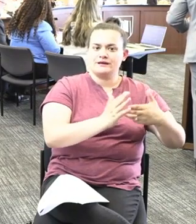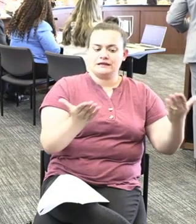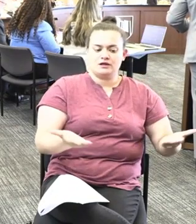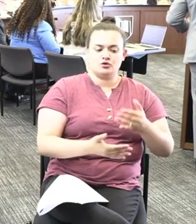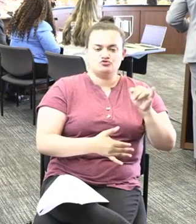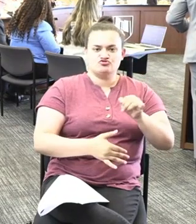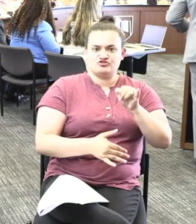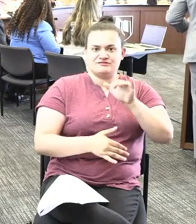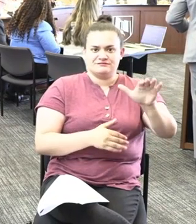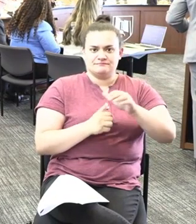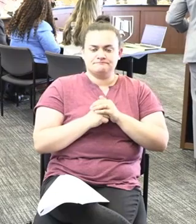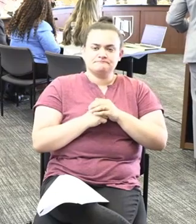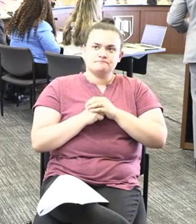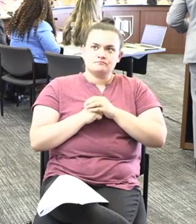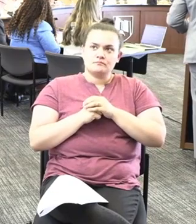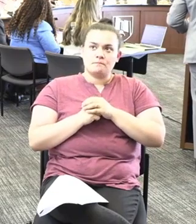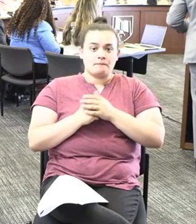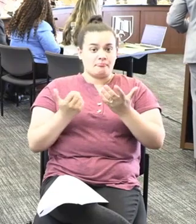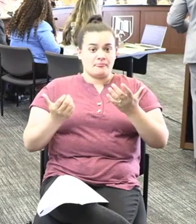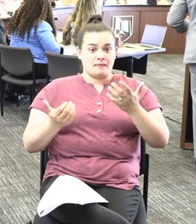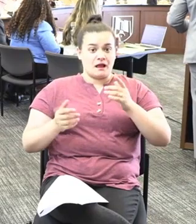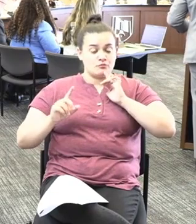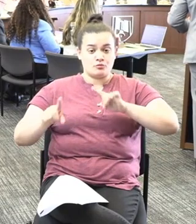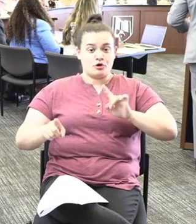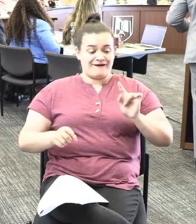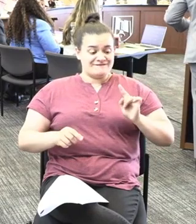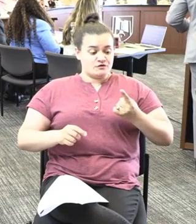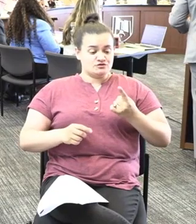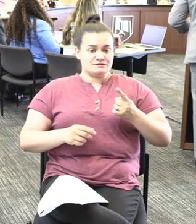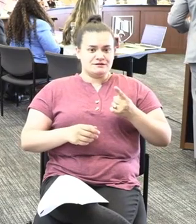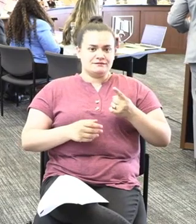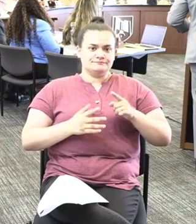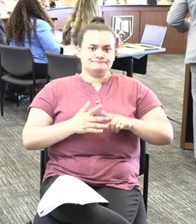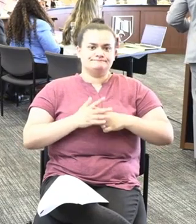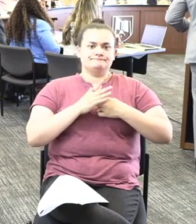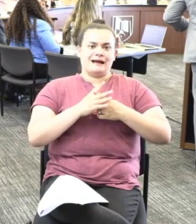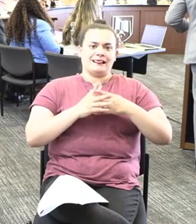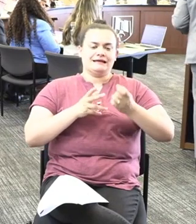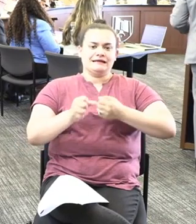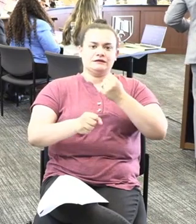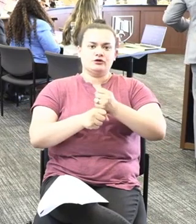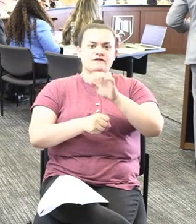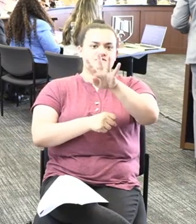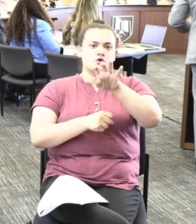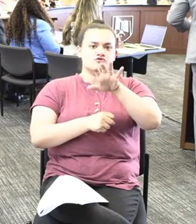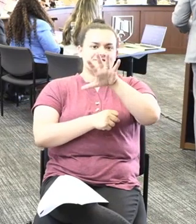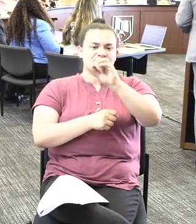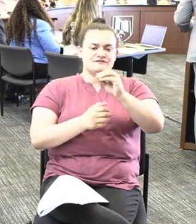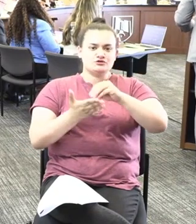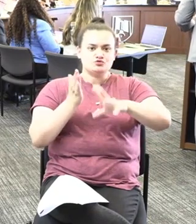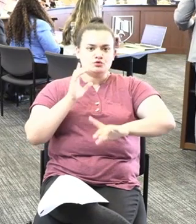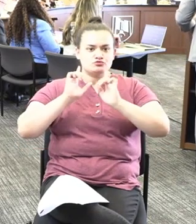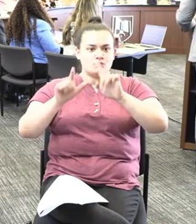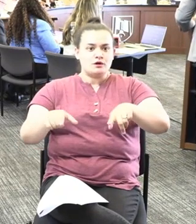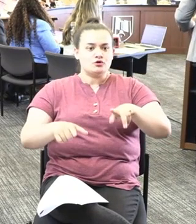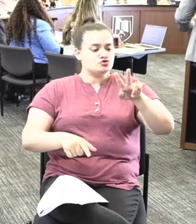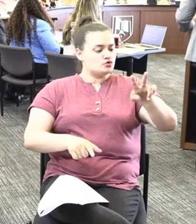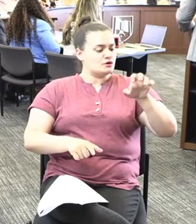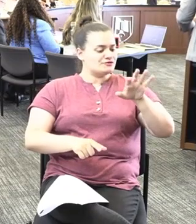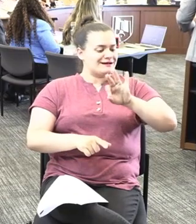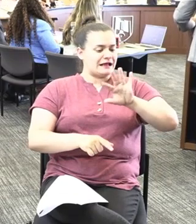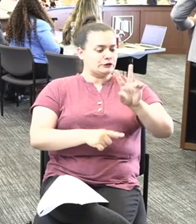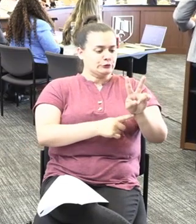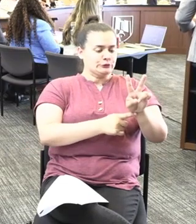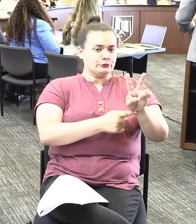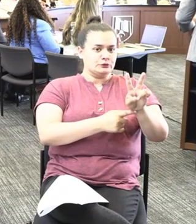JJC. Happy to report that on our first pilot year, 450 students attended, 292 students of